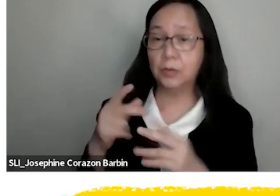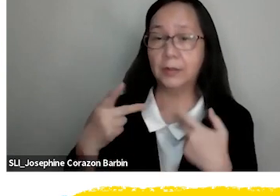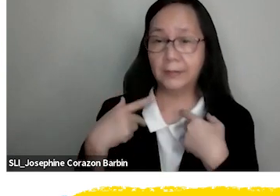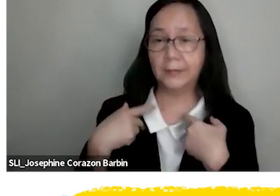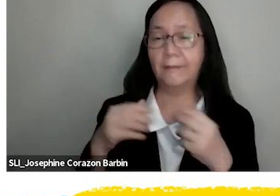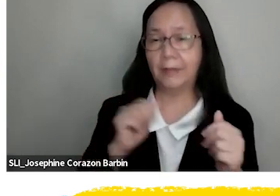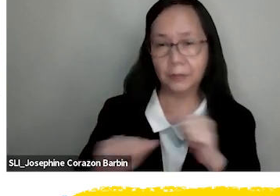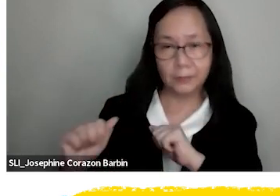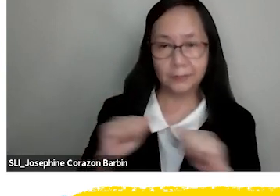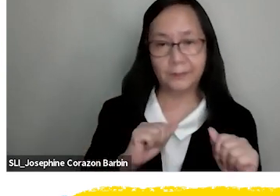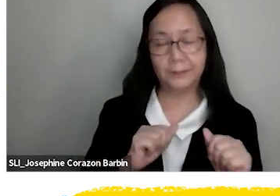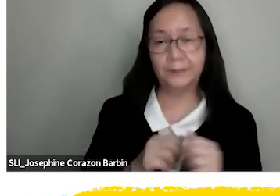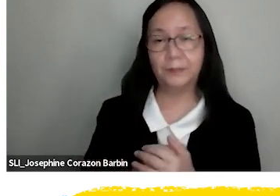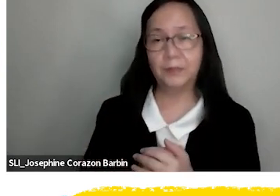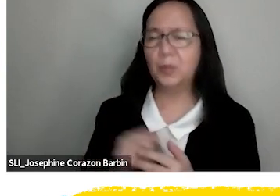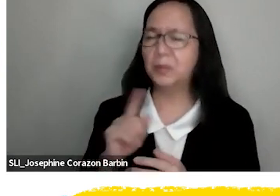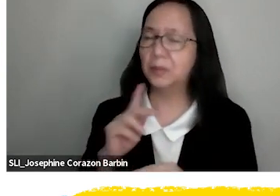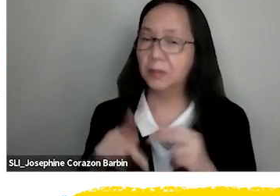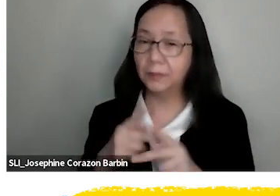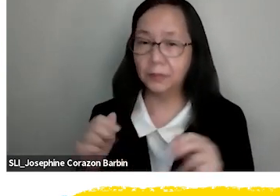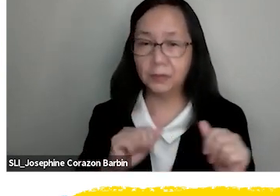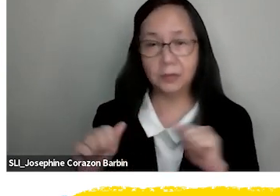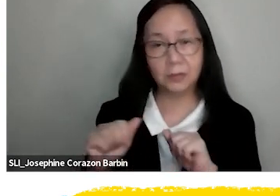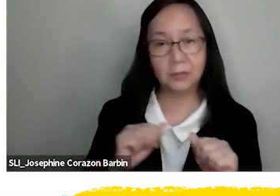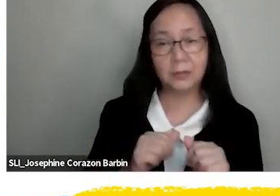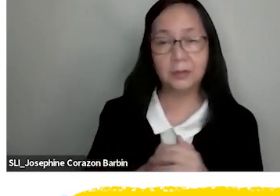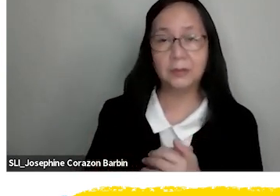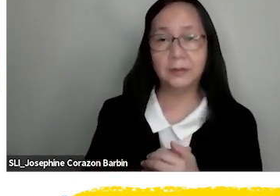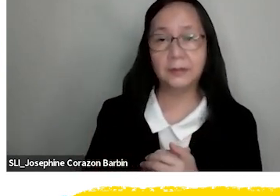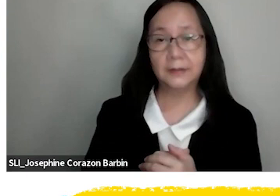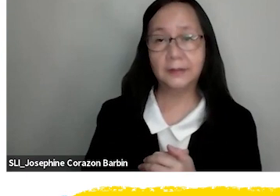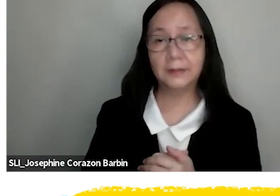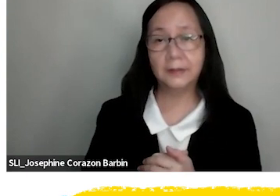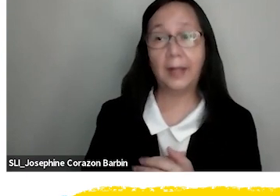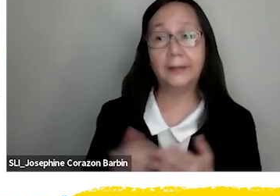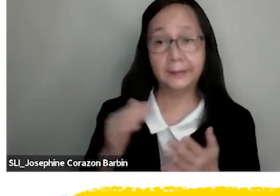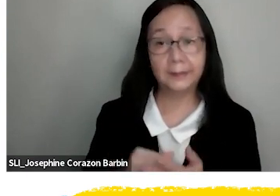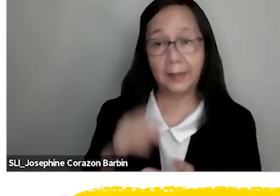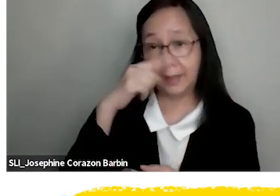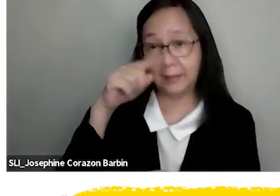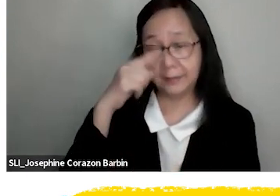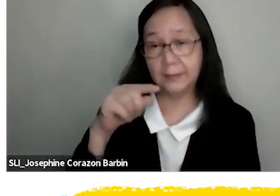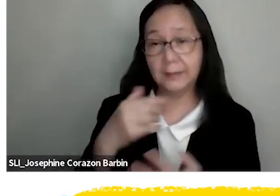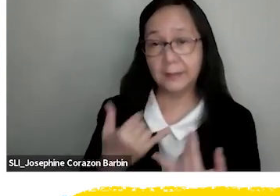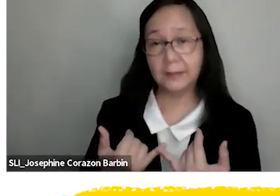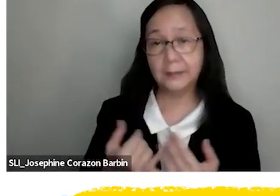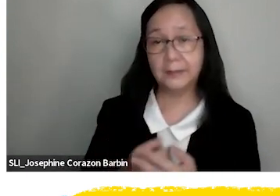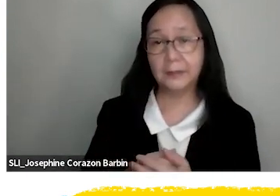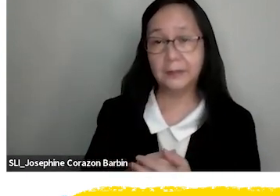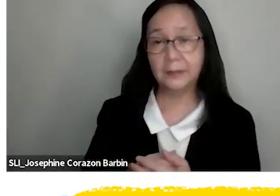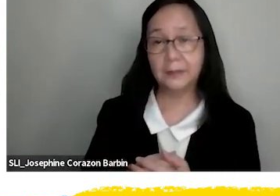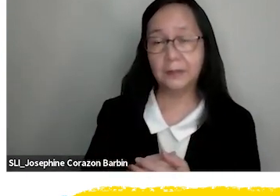actions. But what kind of action? So then again, Thailand, ACWC and